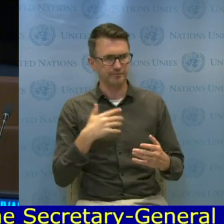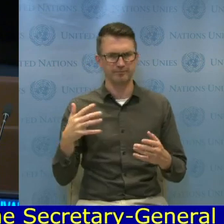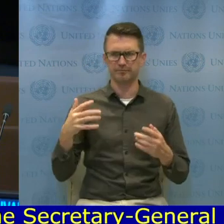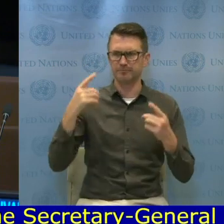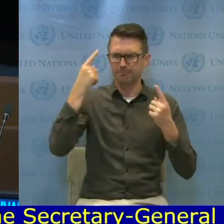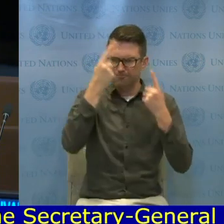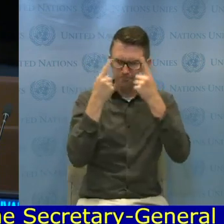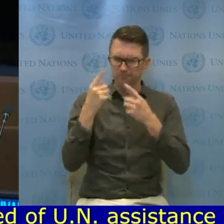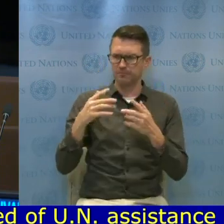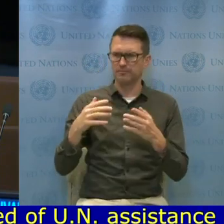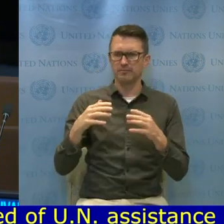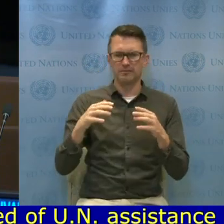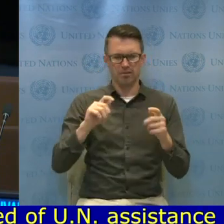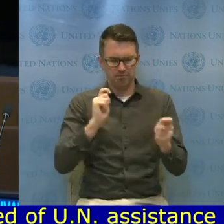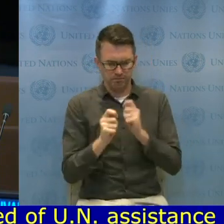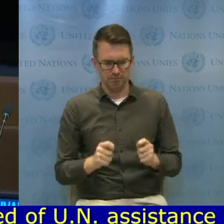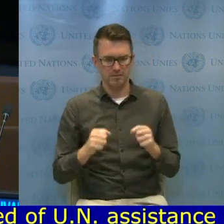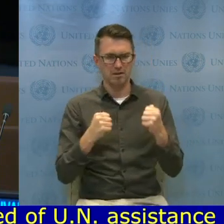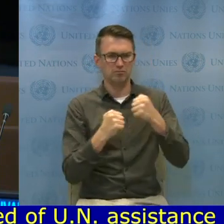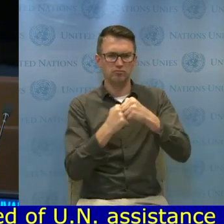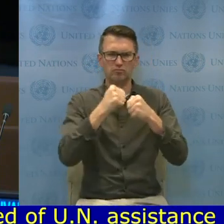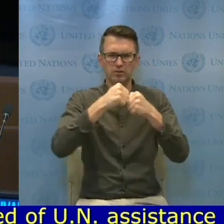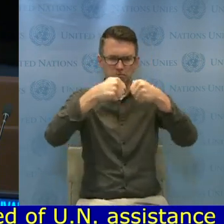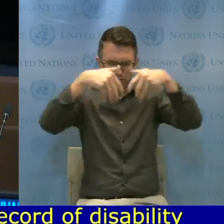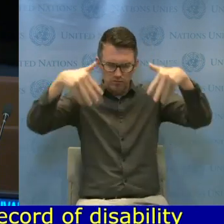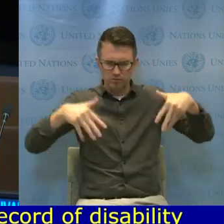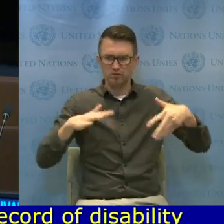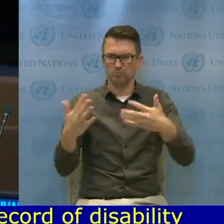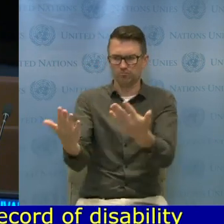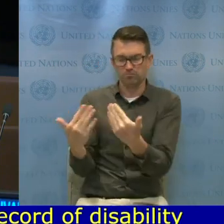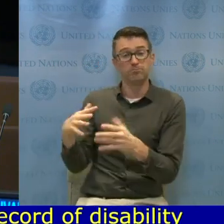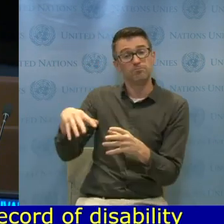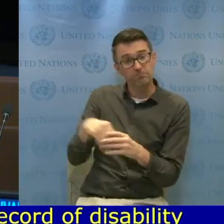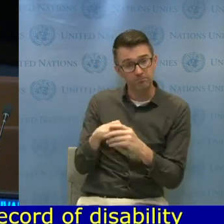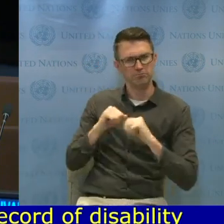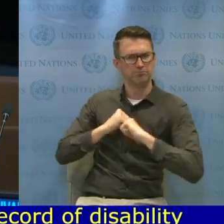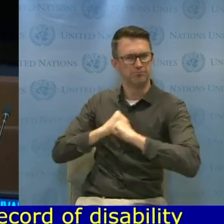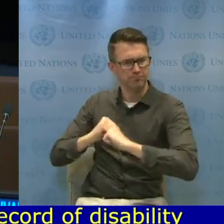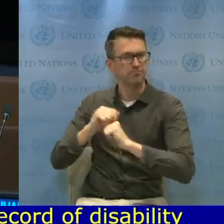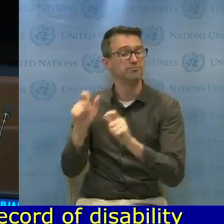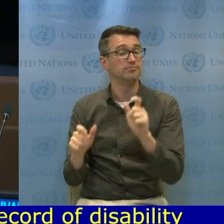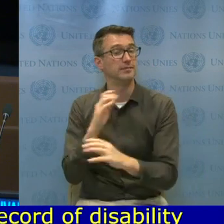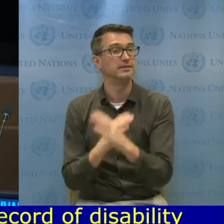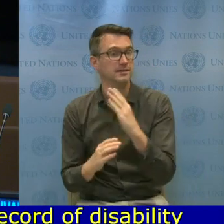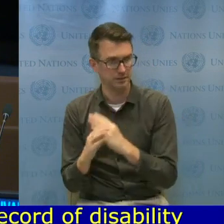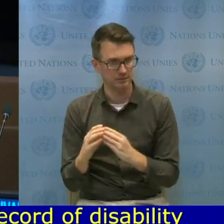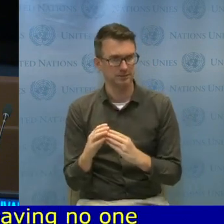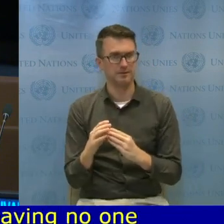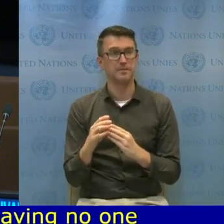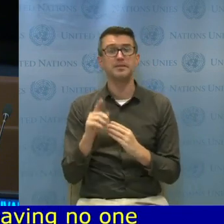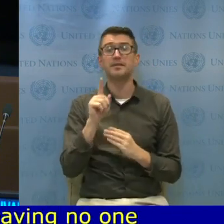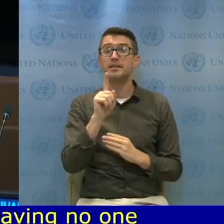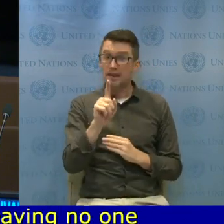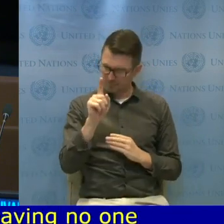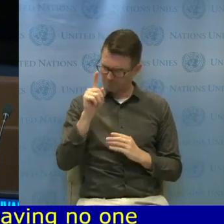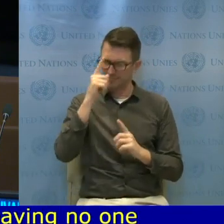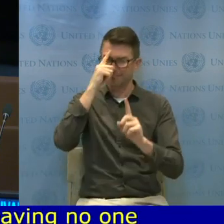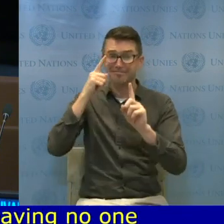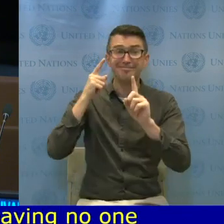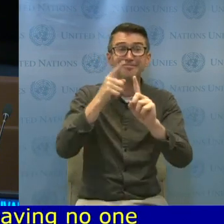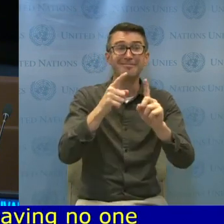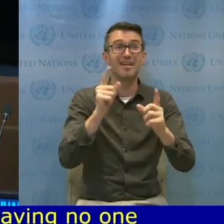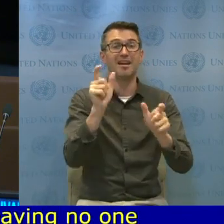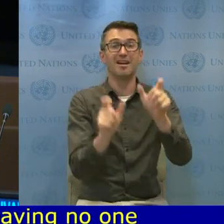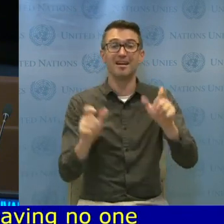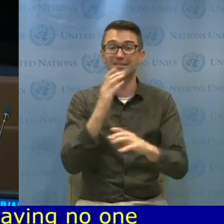to achieve the 2030 agenda of leaving no one behind. In order to further strengthen this framework of accountability, and